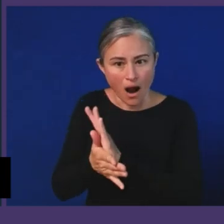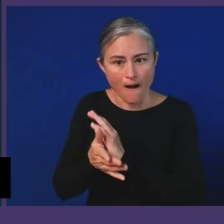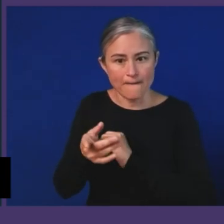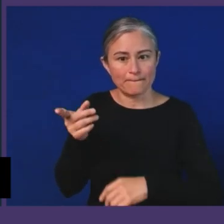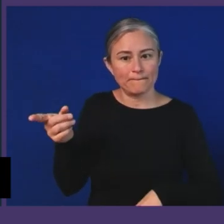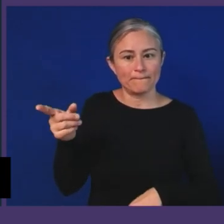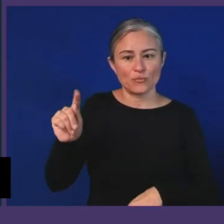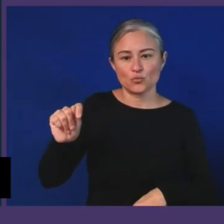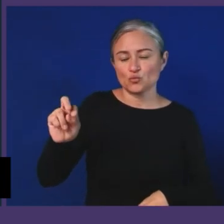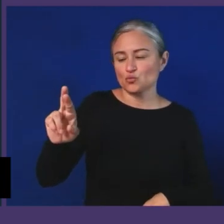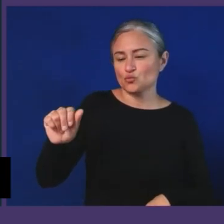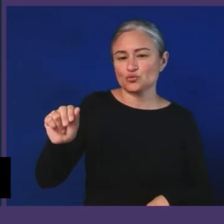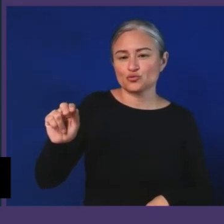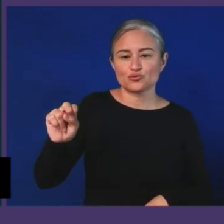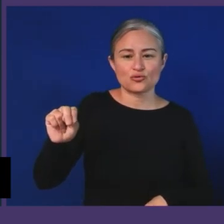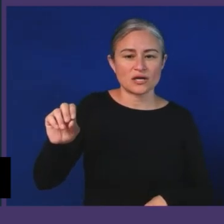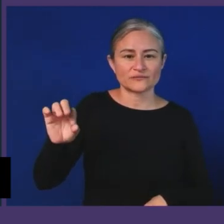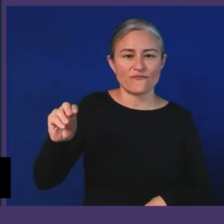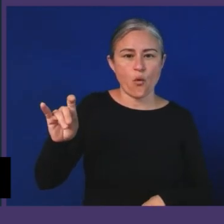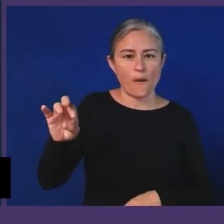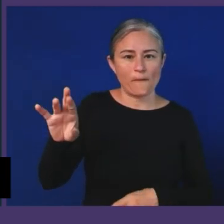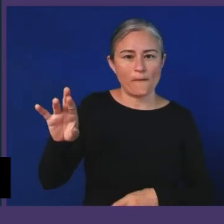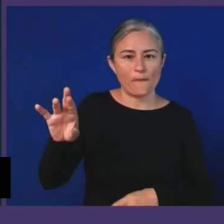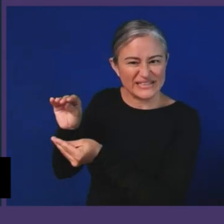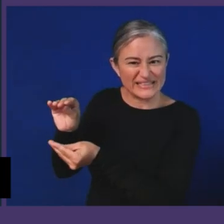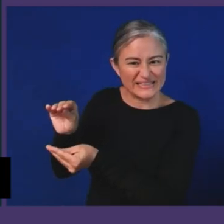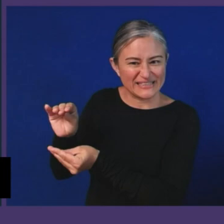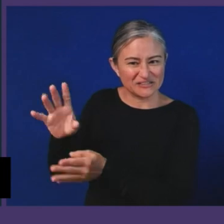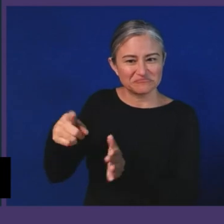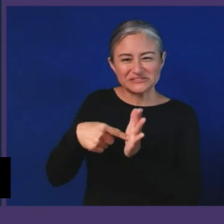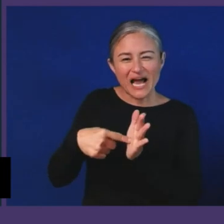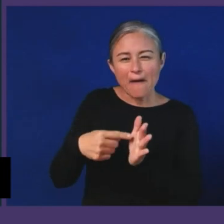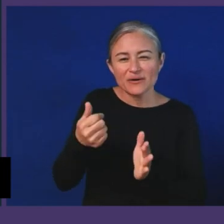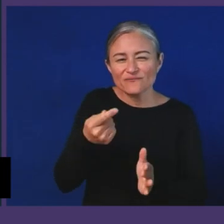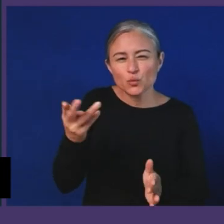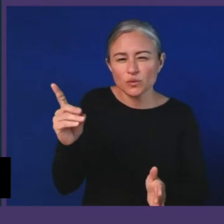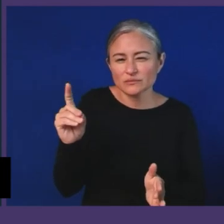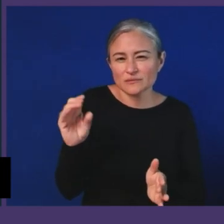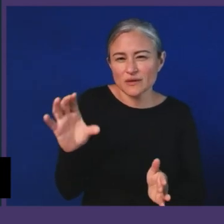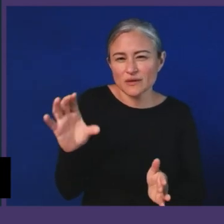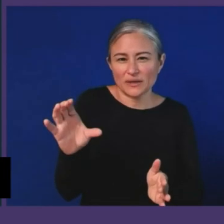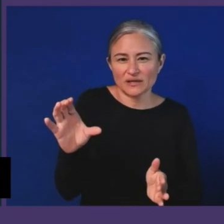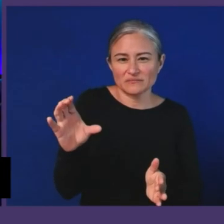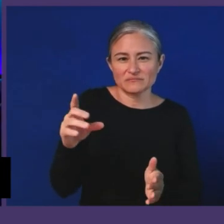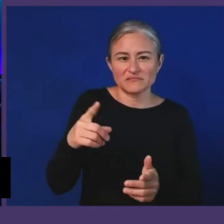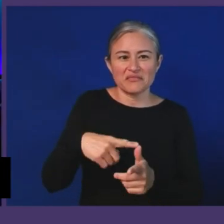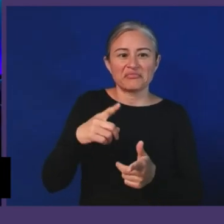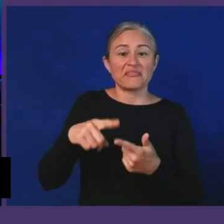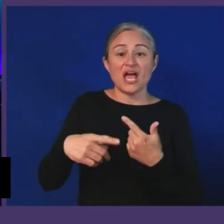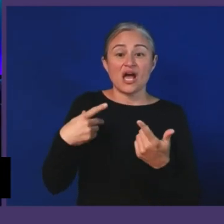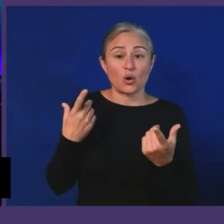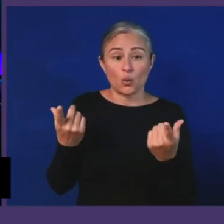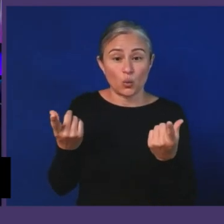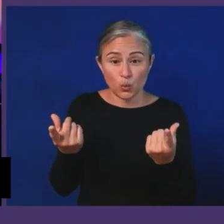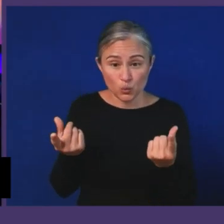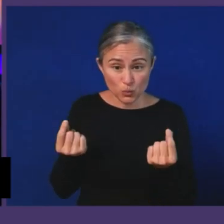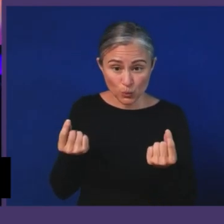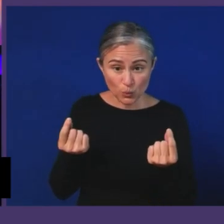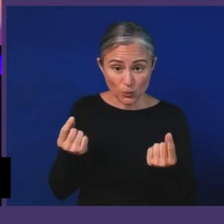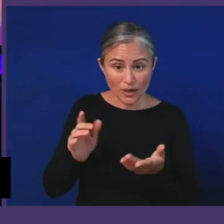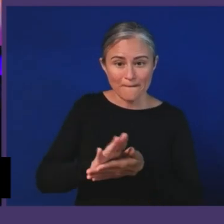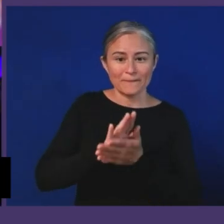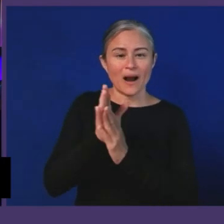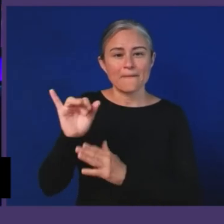of documents, and then I've stretched them out into this input. Now, we're going to feed all of these